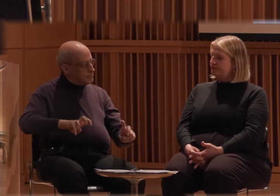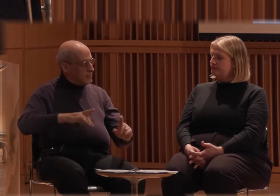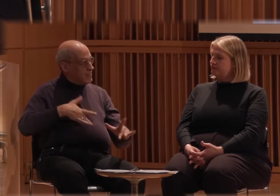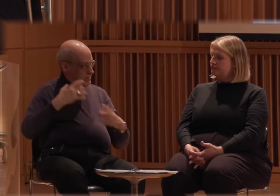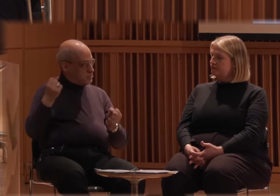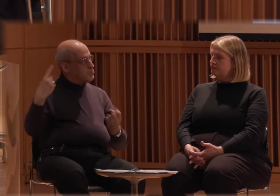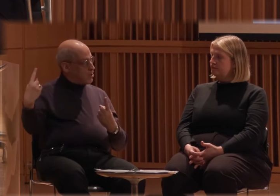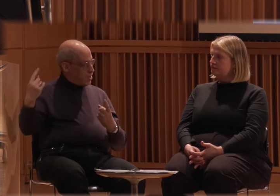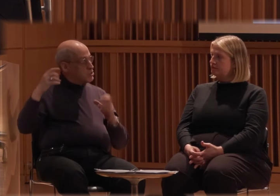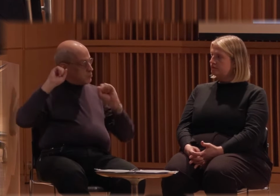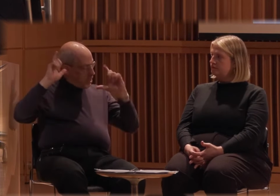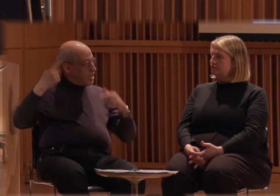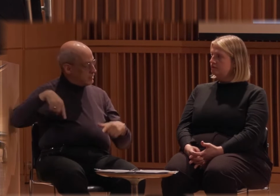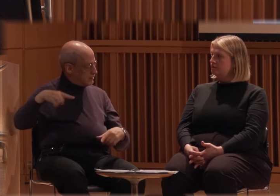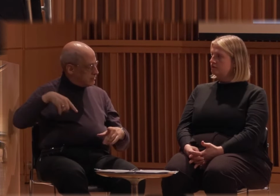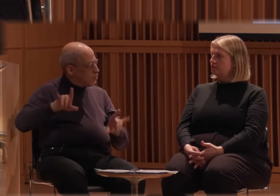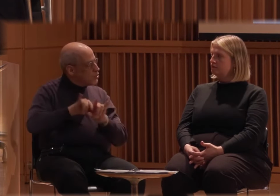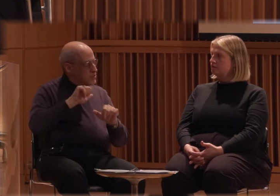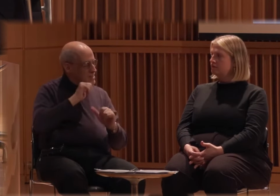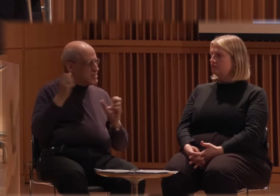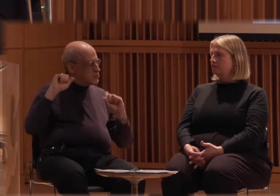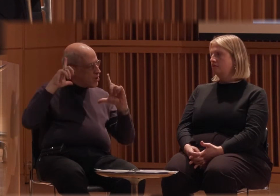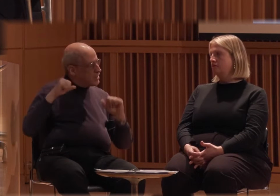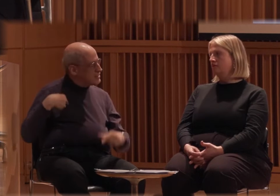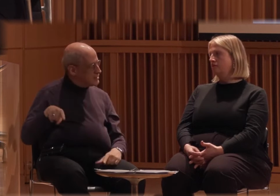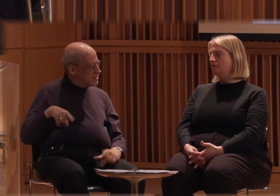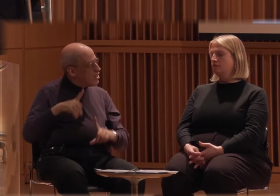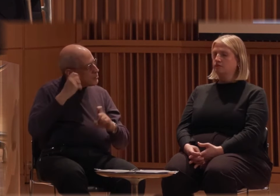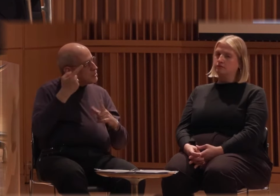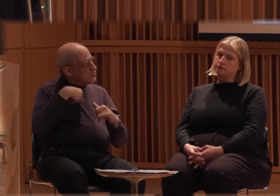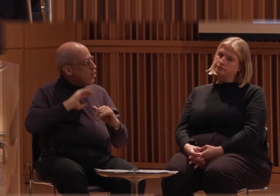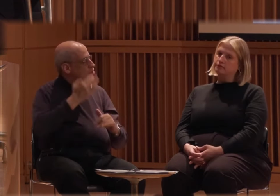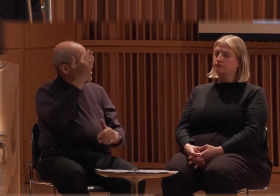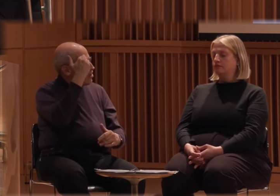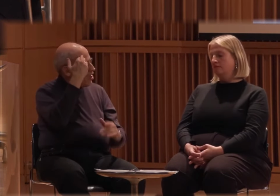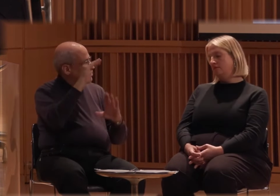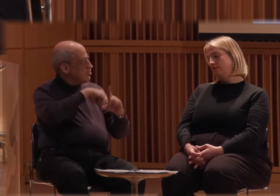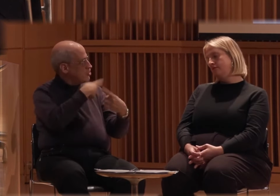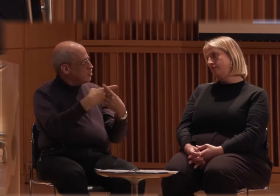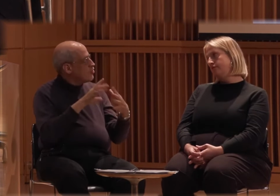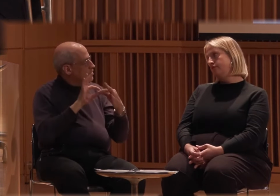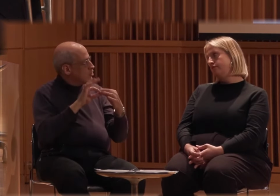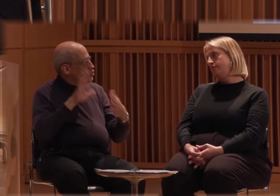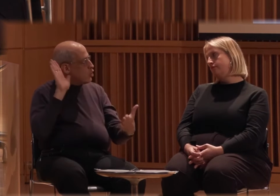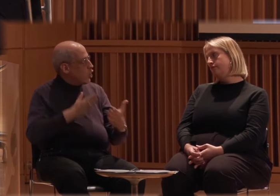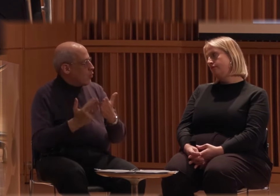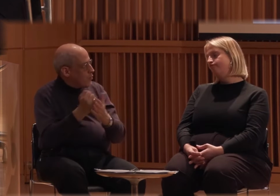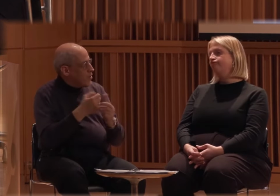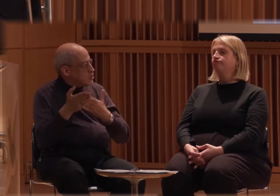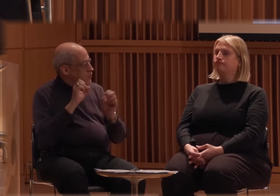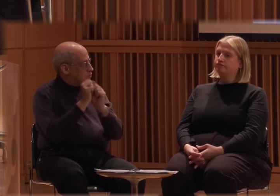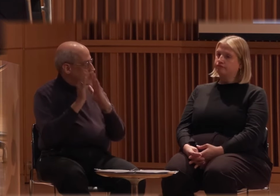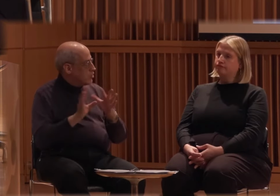surprised us, but it also didn't surprise us based on what we know about low-wage service workers and COVID. And